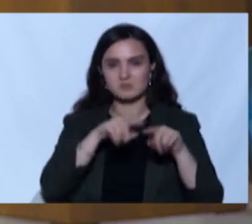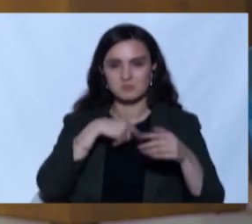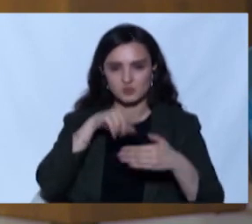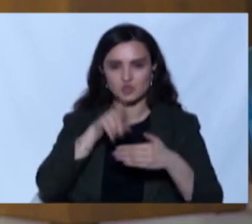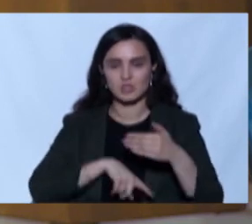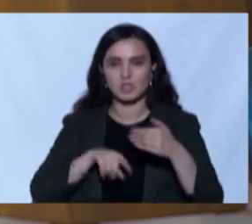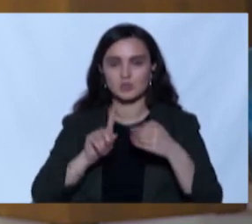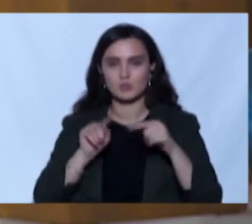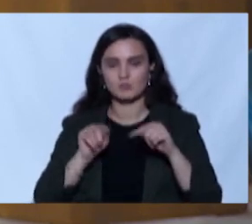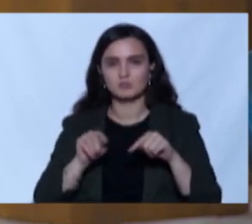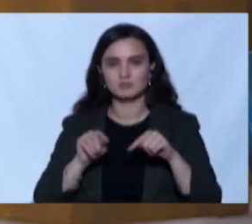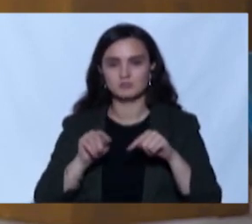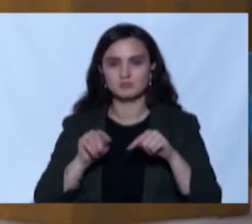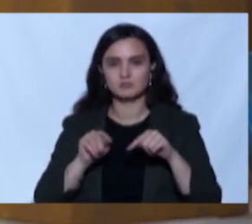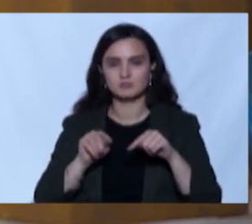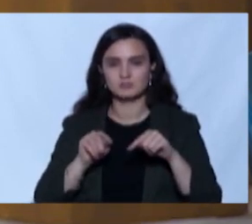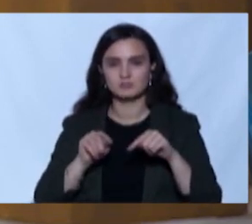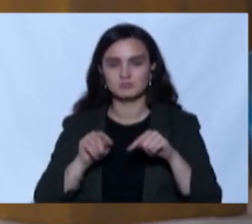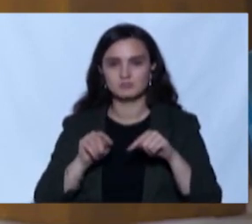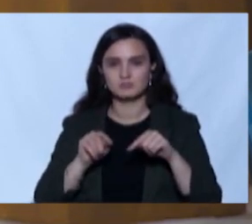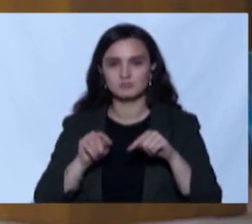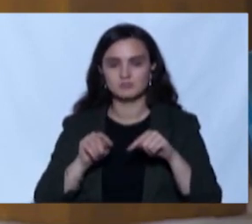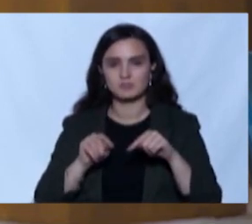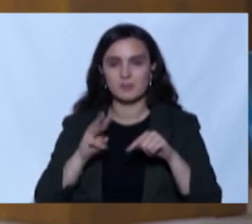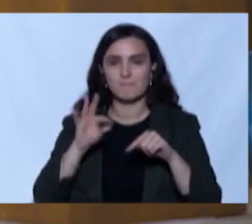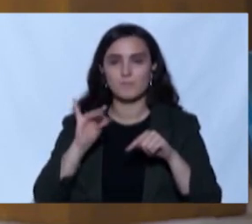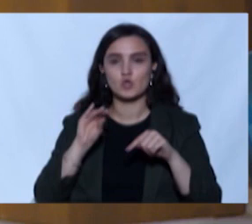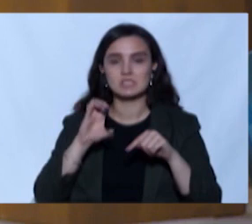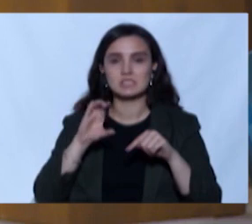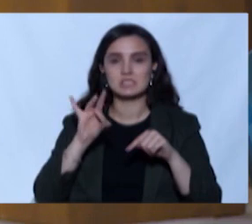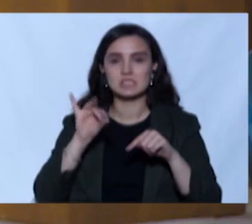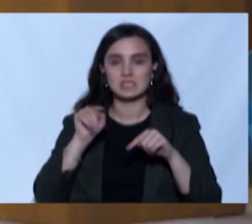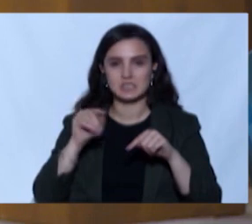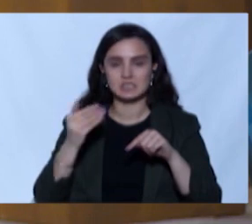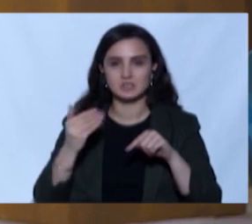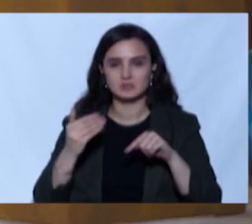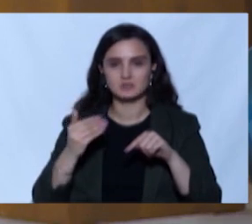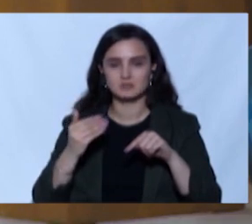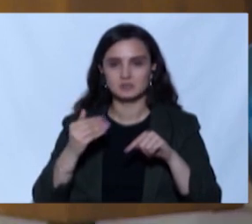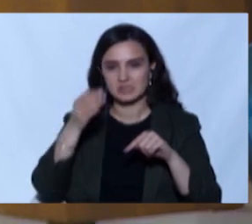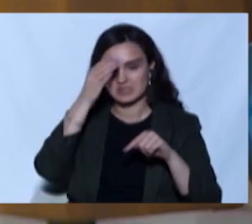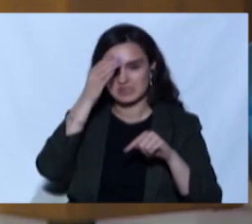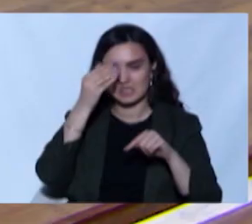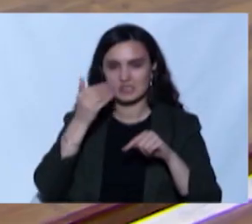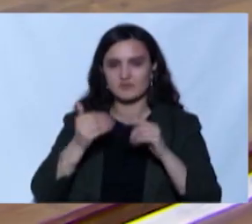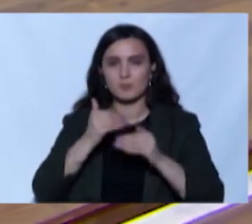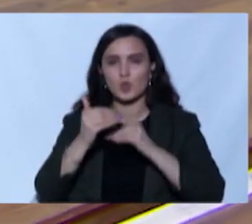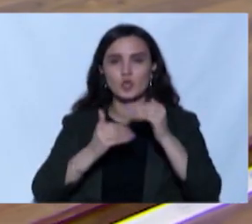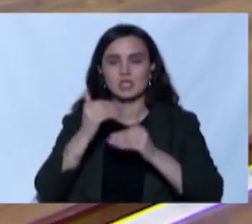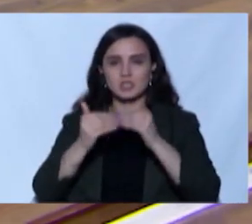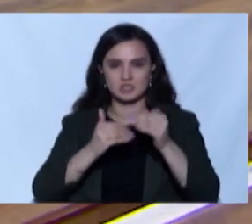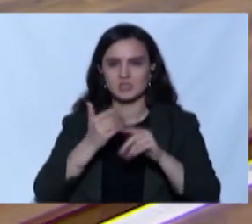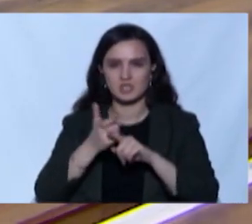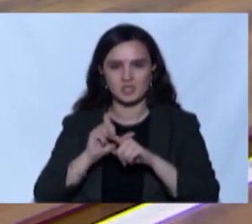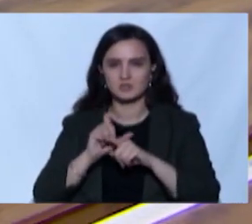think that the metaphor of the monster is scientific progress gone too